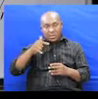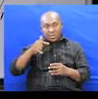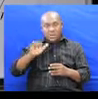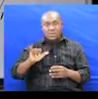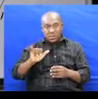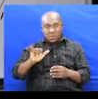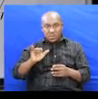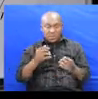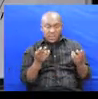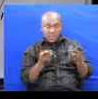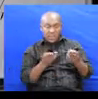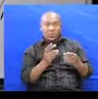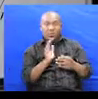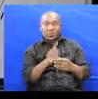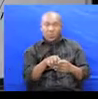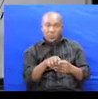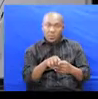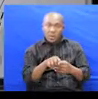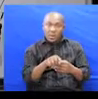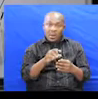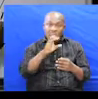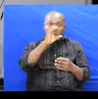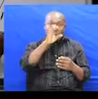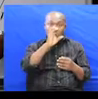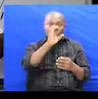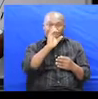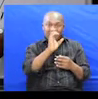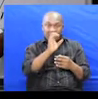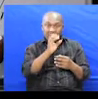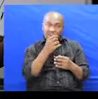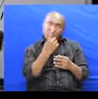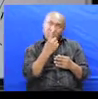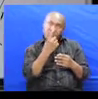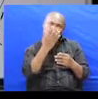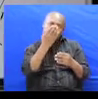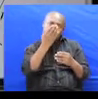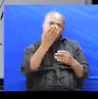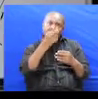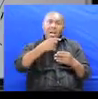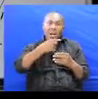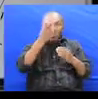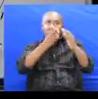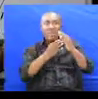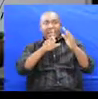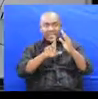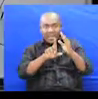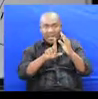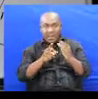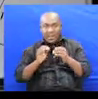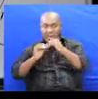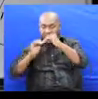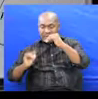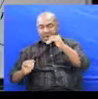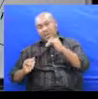is equal to what is concentration? 1 gram per liter divided by